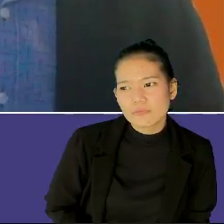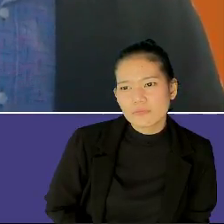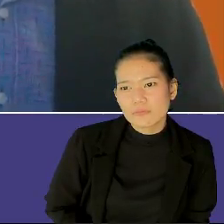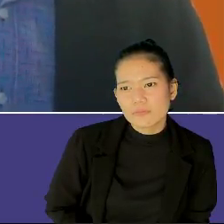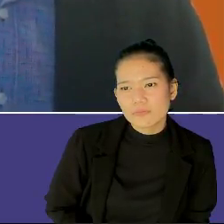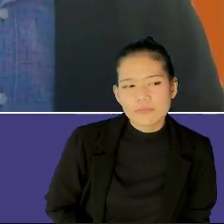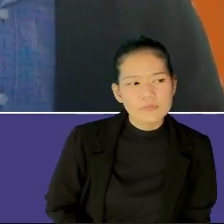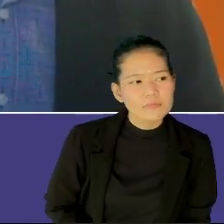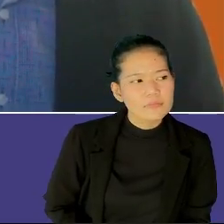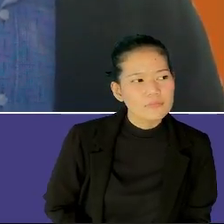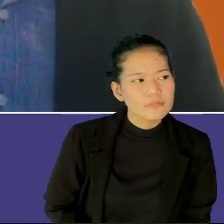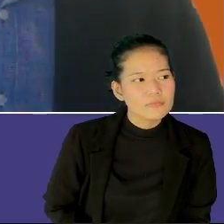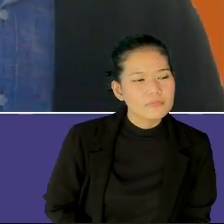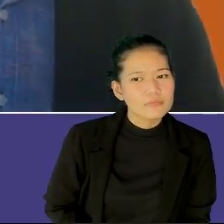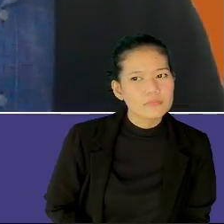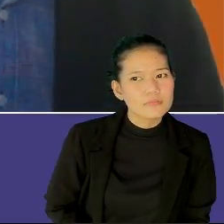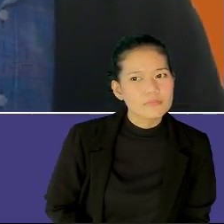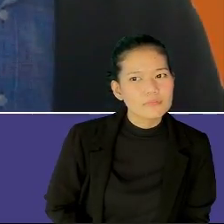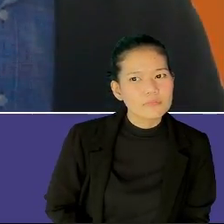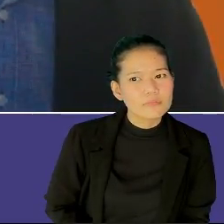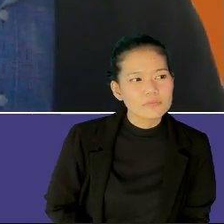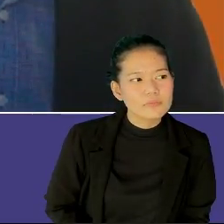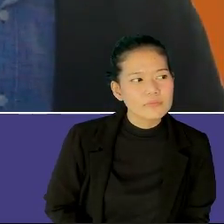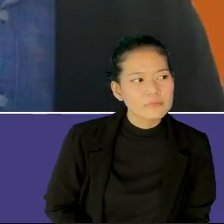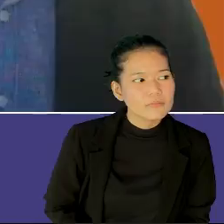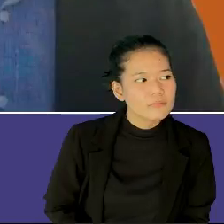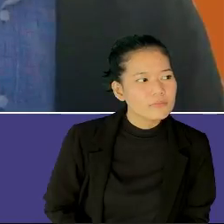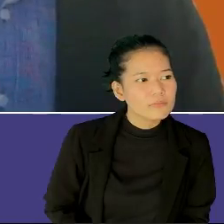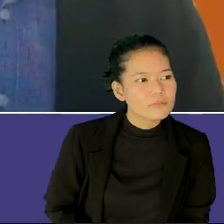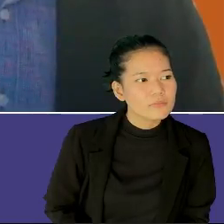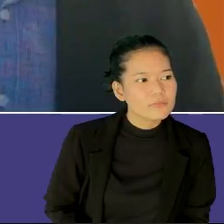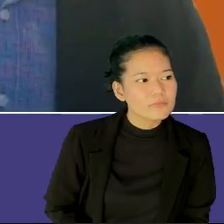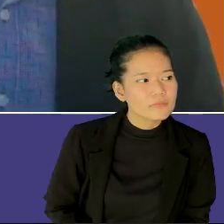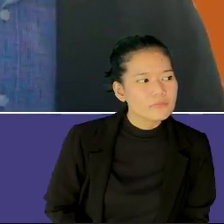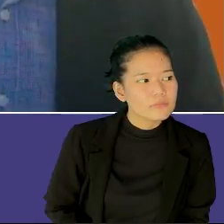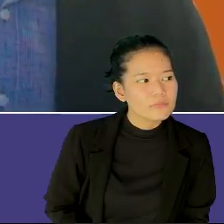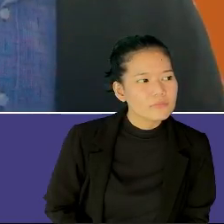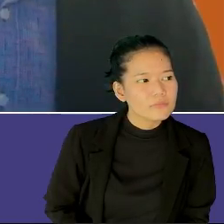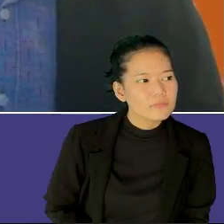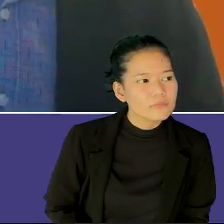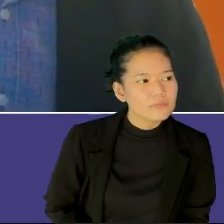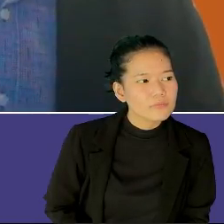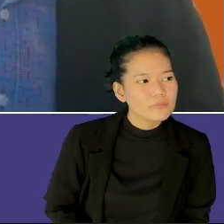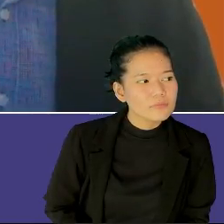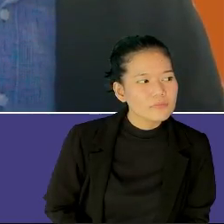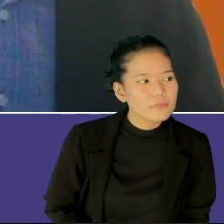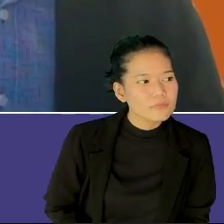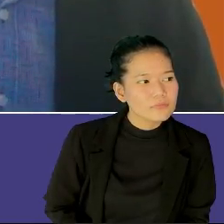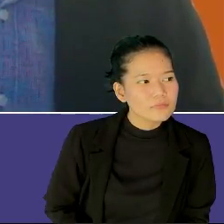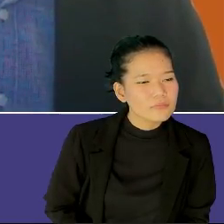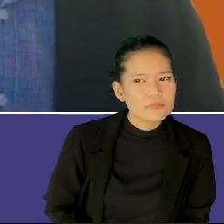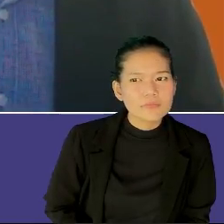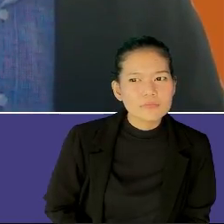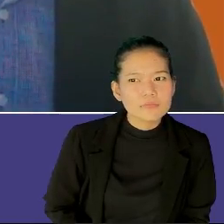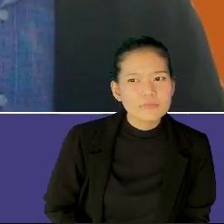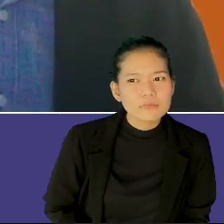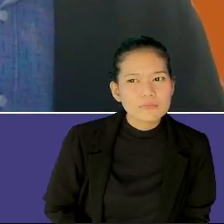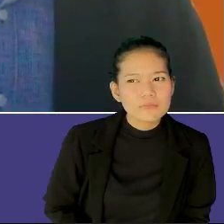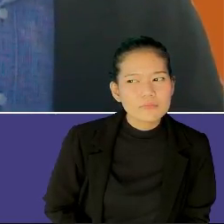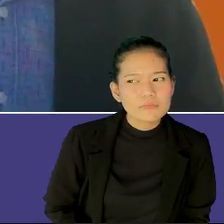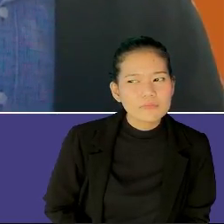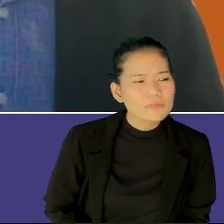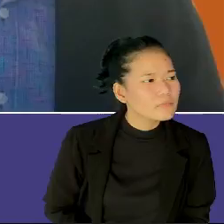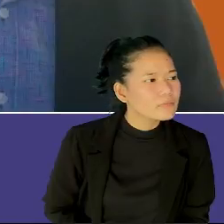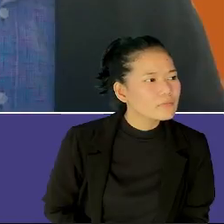to address barriers to vaccines in certain population groups, such as foreign refugees and asylum